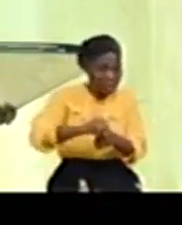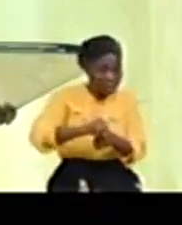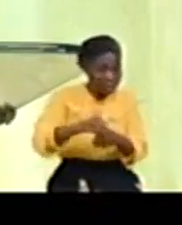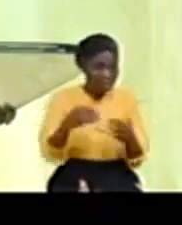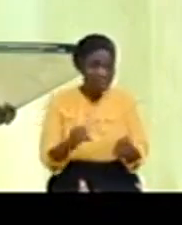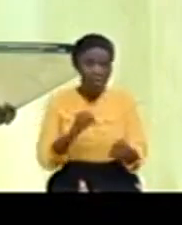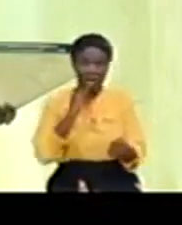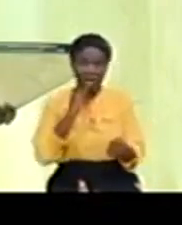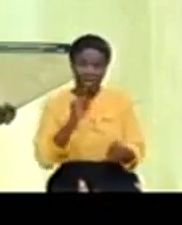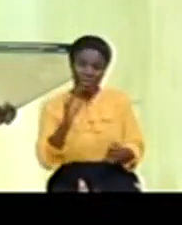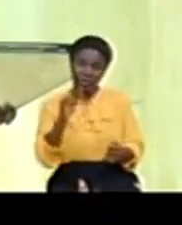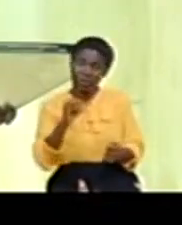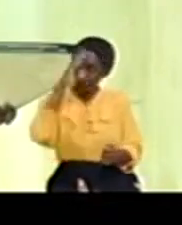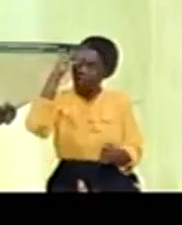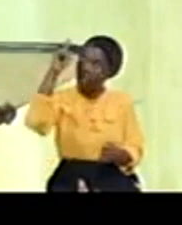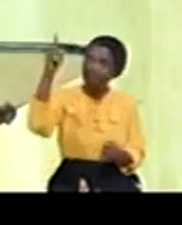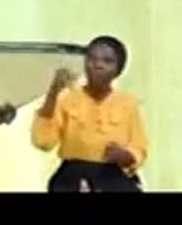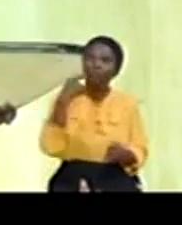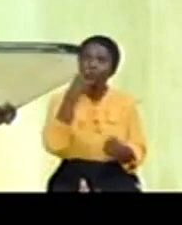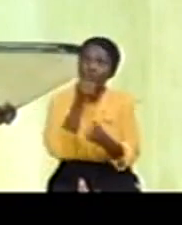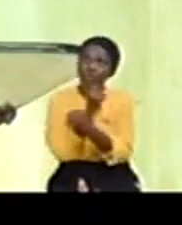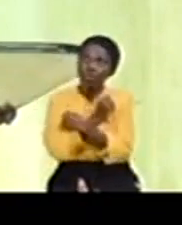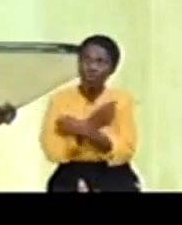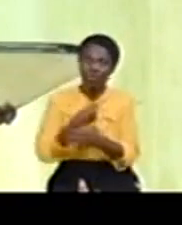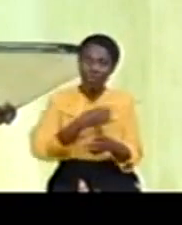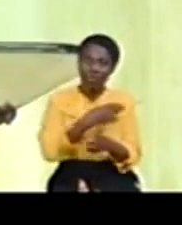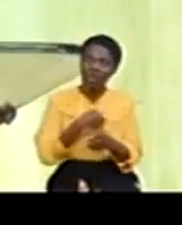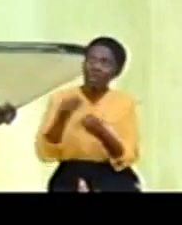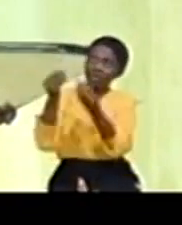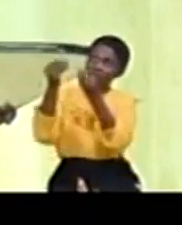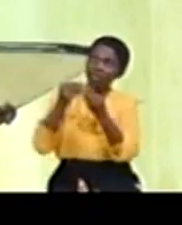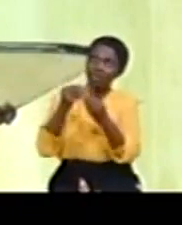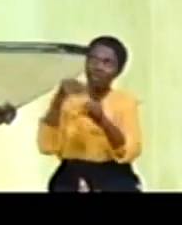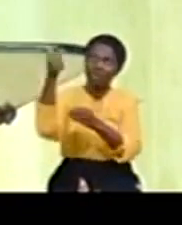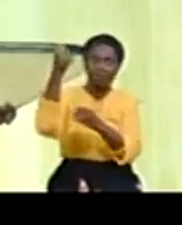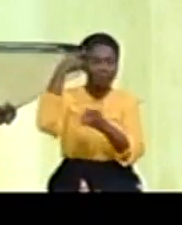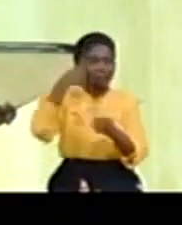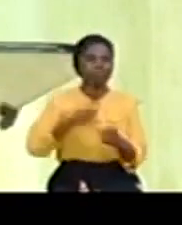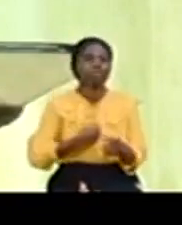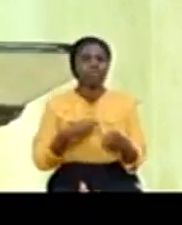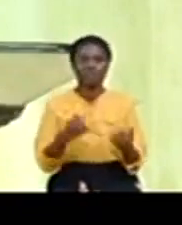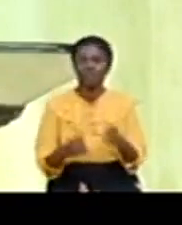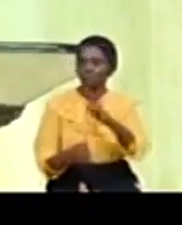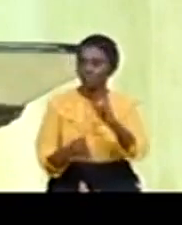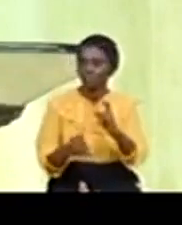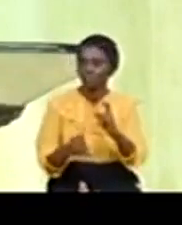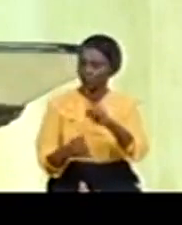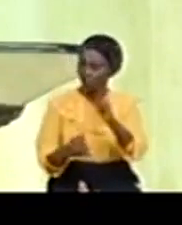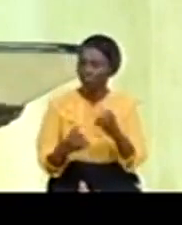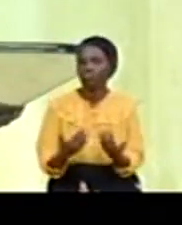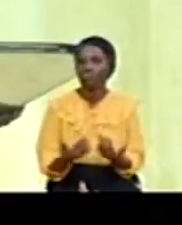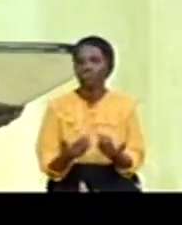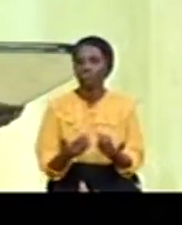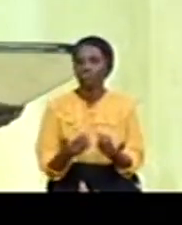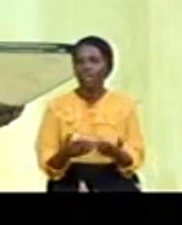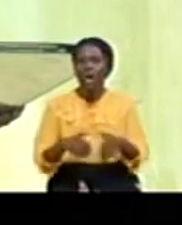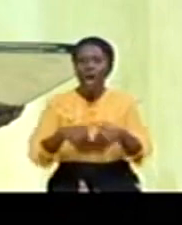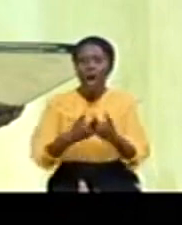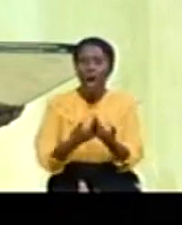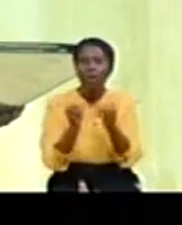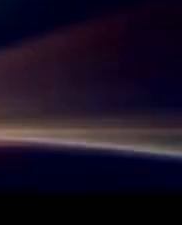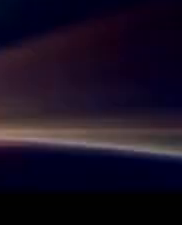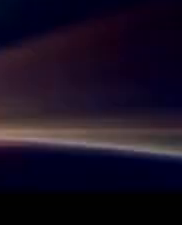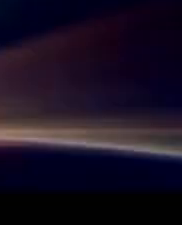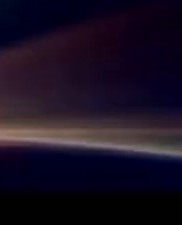gave himself for me. Now, how can a believer overcome loss? Somebody from this side, please. How can